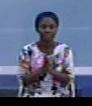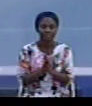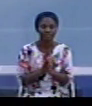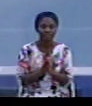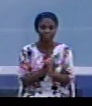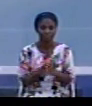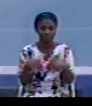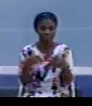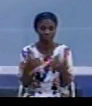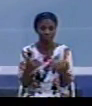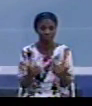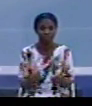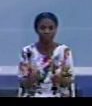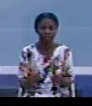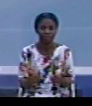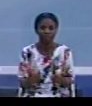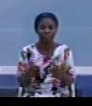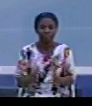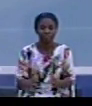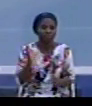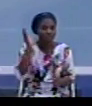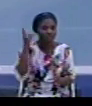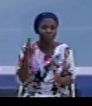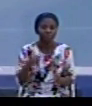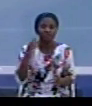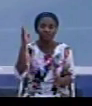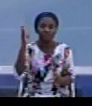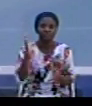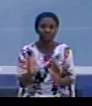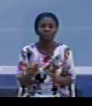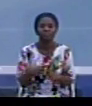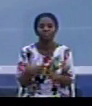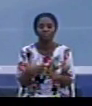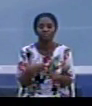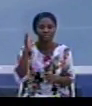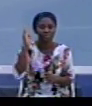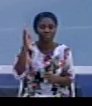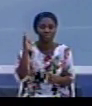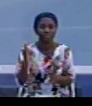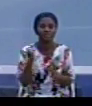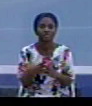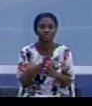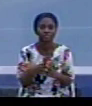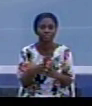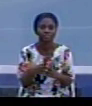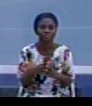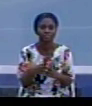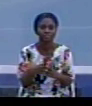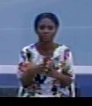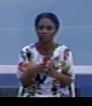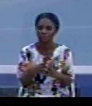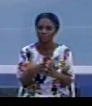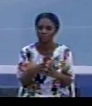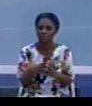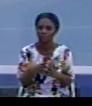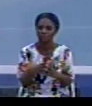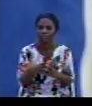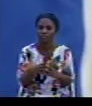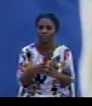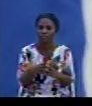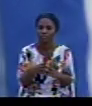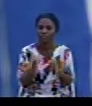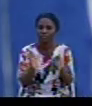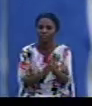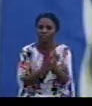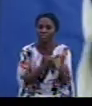Now let's hear the testimony. Let somebody help us Praise the Lord.